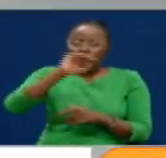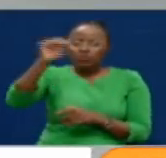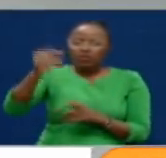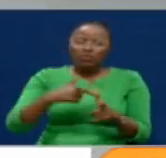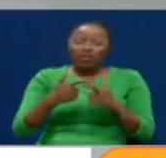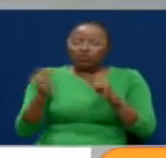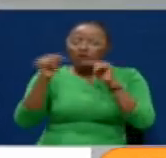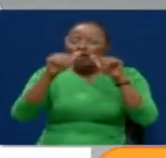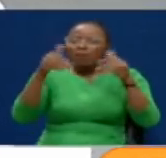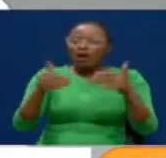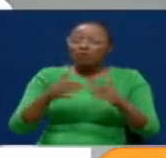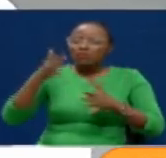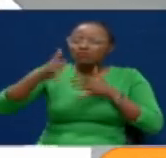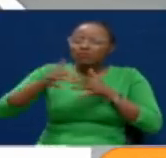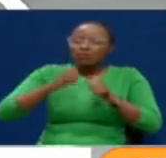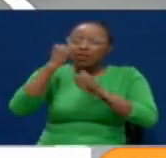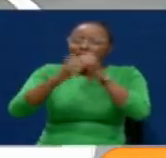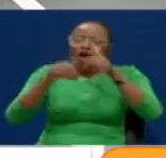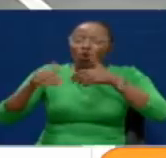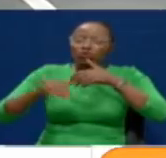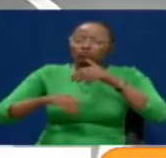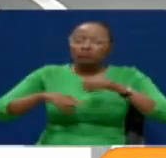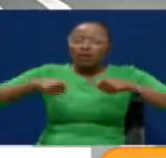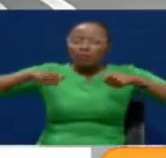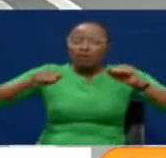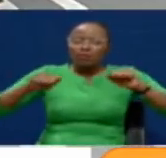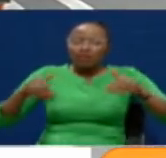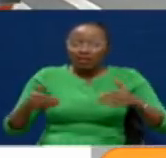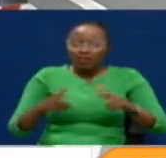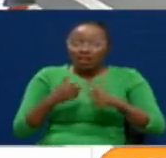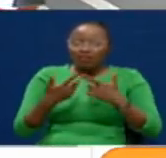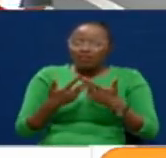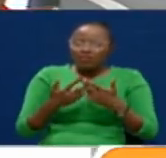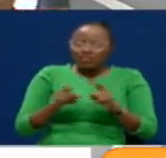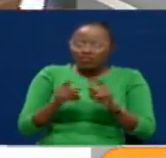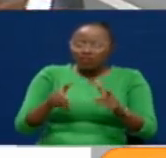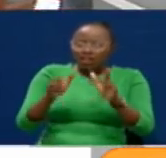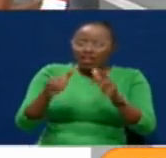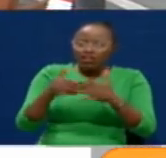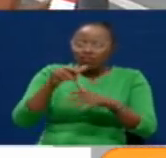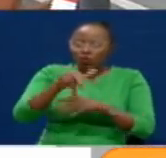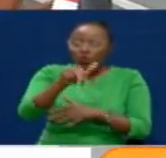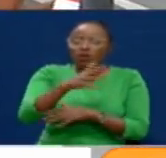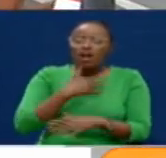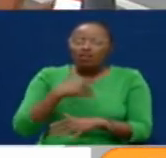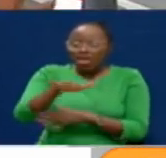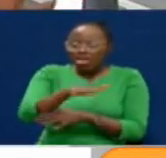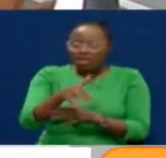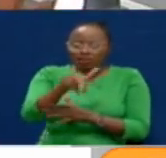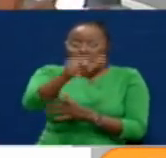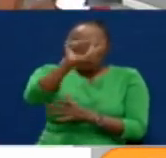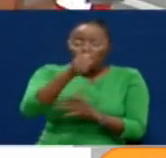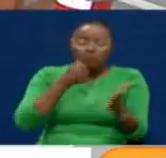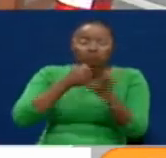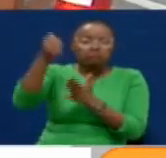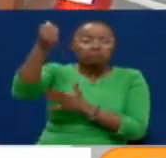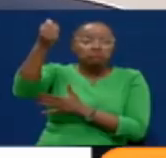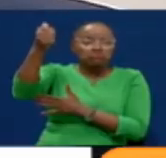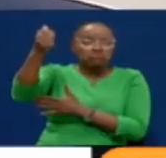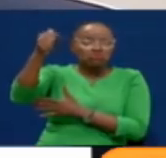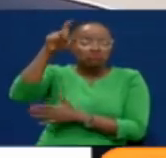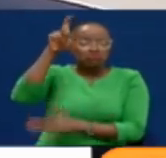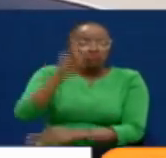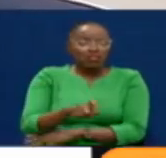to come? Do I run or do I get on a bike? If I want to get on a bike, is there a bike lane? Mm-hmm. If I want to walk, is there a path to walk, or I'll be knocked down? So we said, let's create the